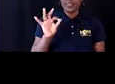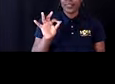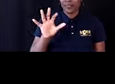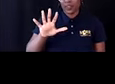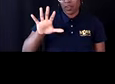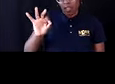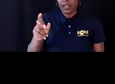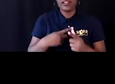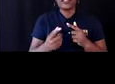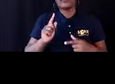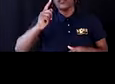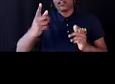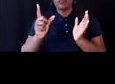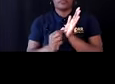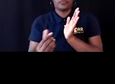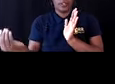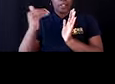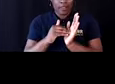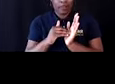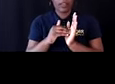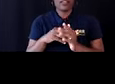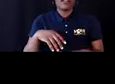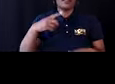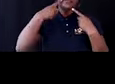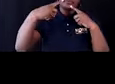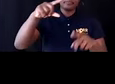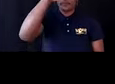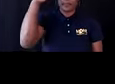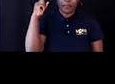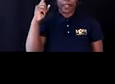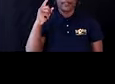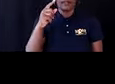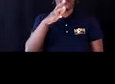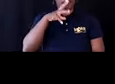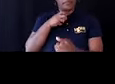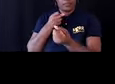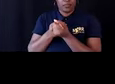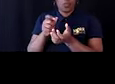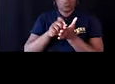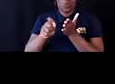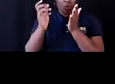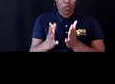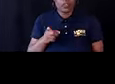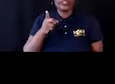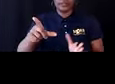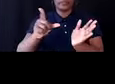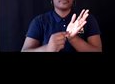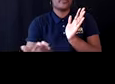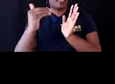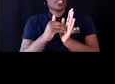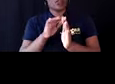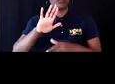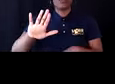by Toni K. Bambara, another famous Black feminist author who we'll be talking about later, in her Black Women